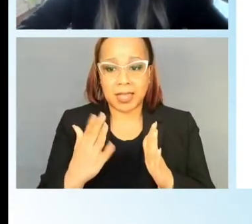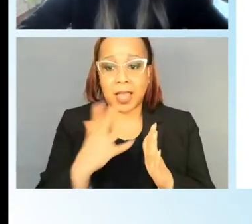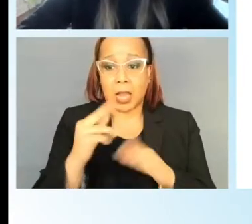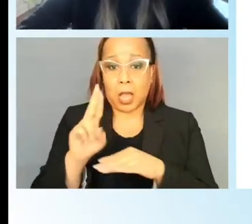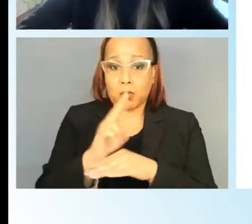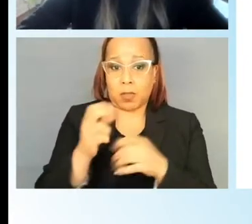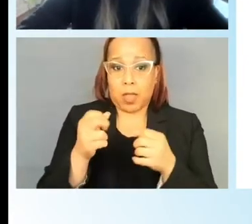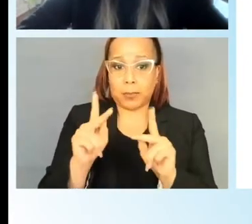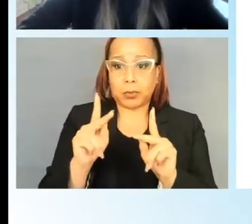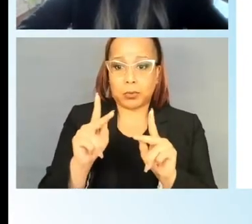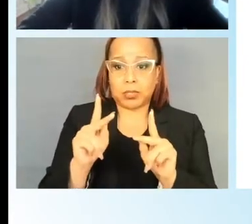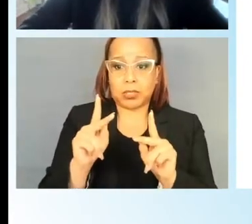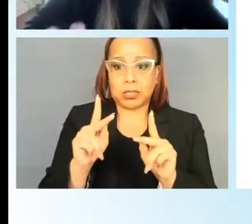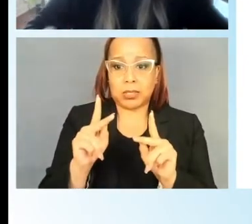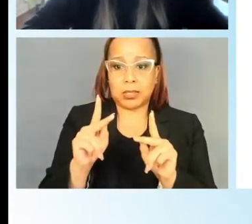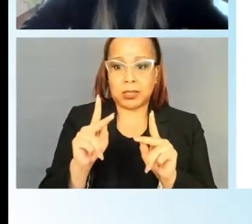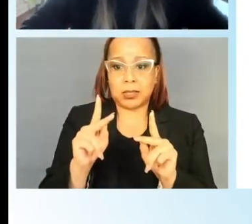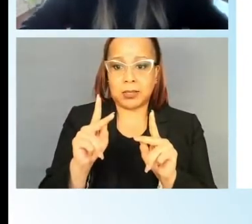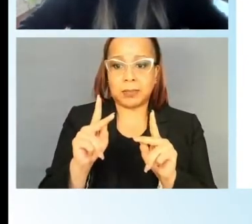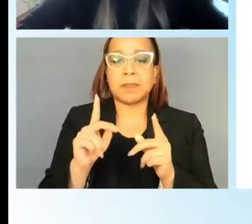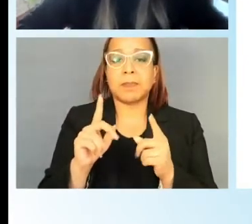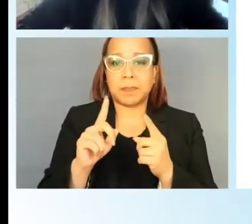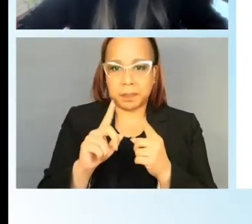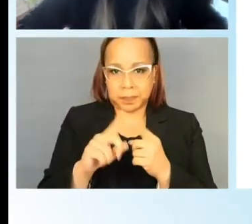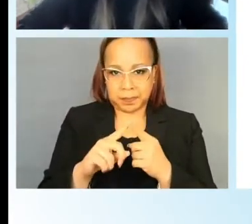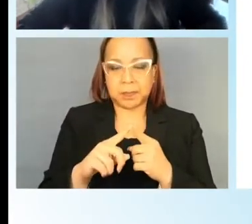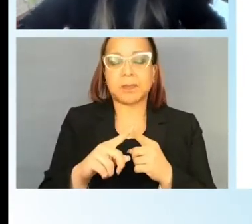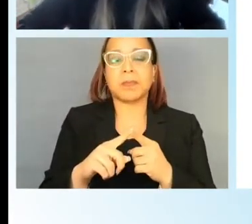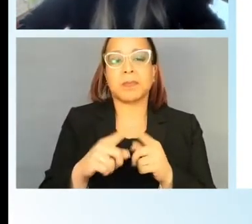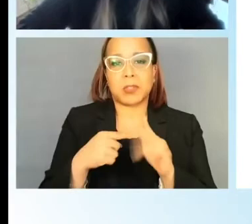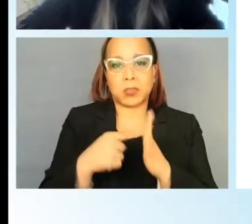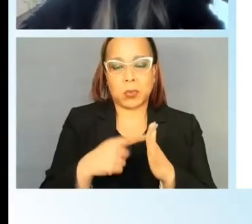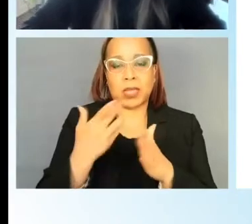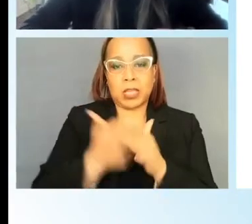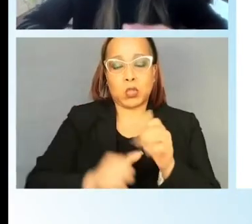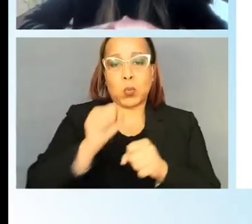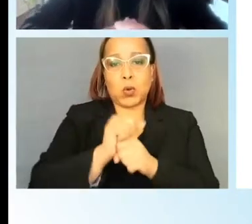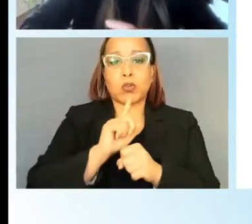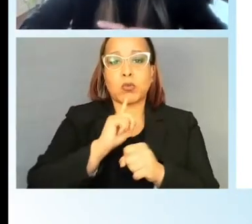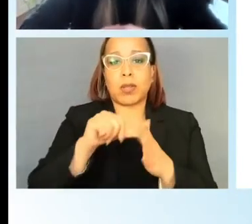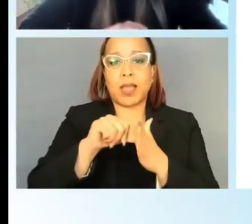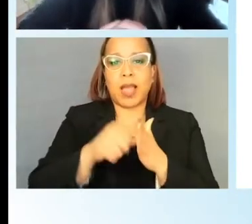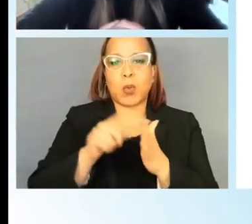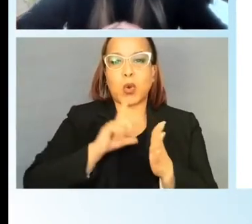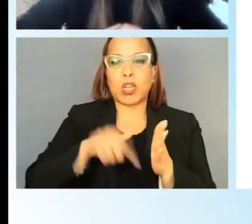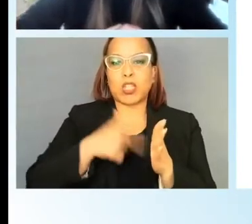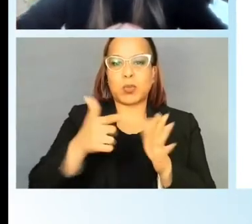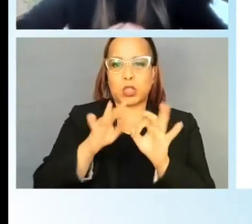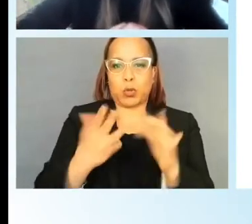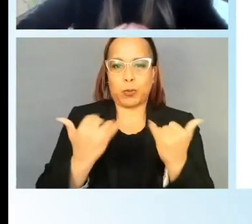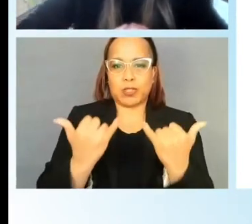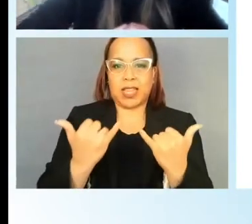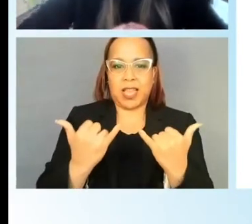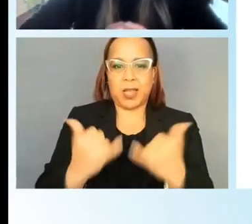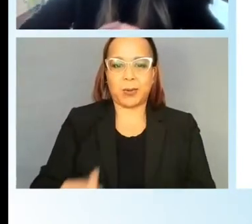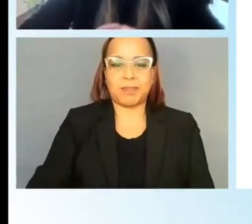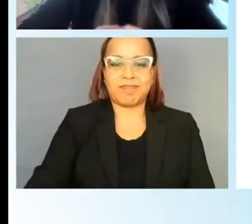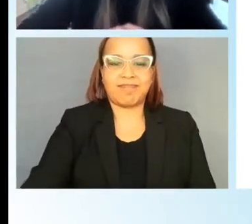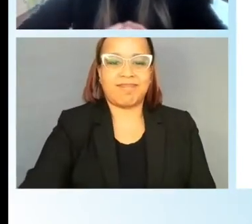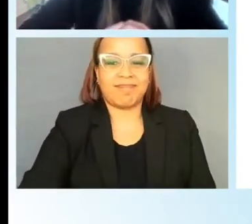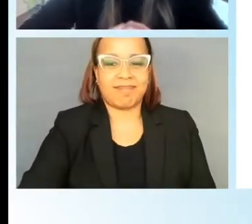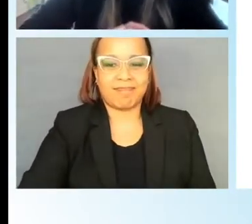opportunities of installing each work to really highlight the potential,